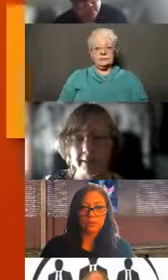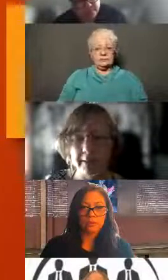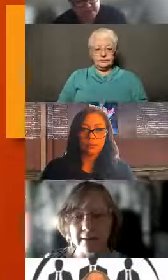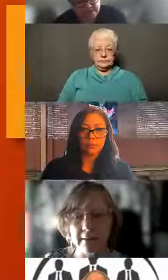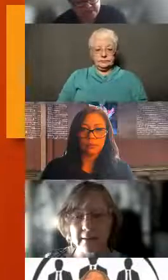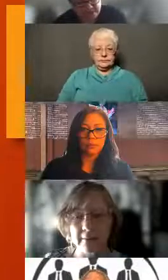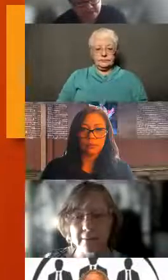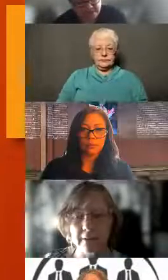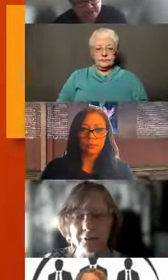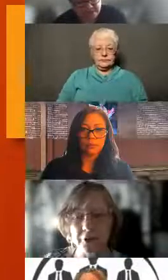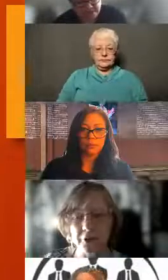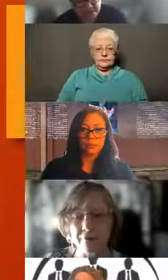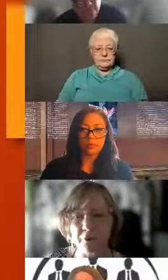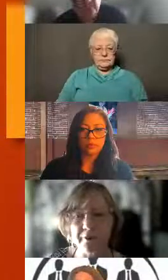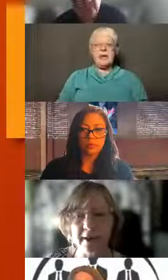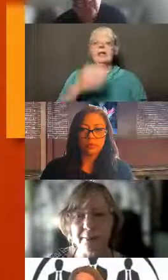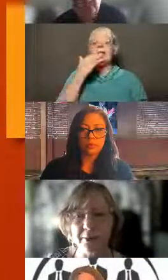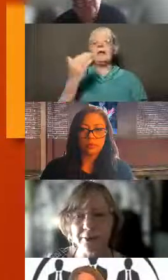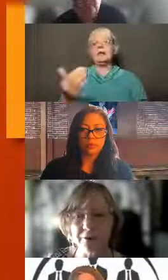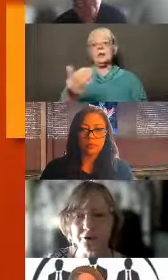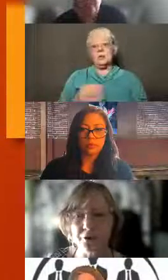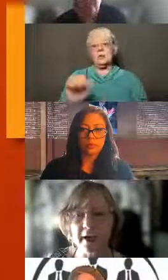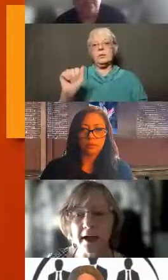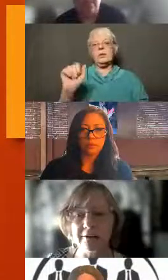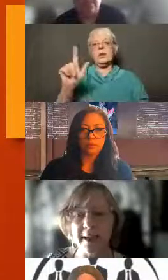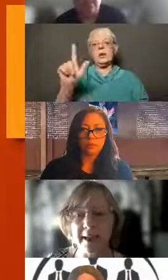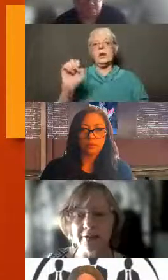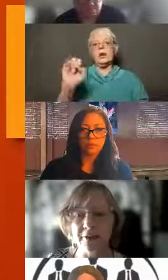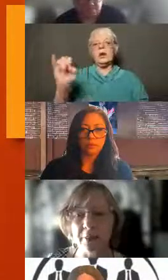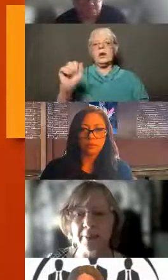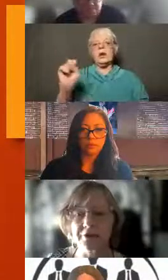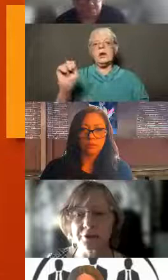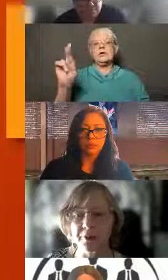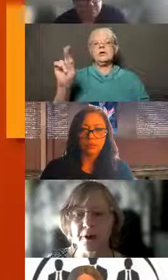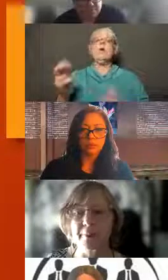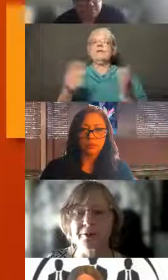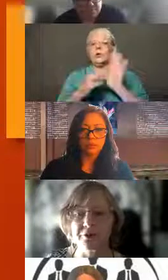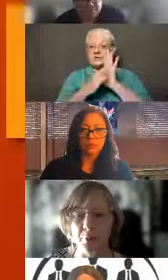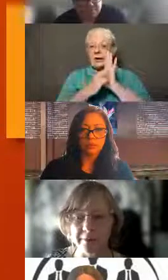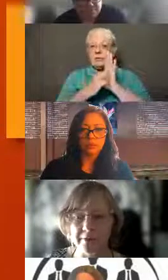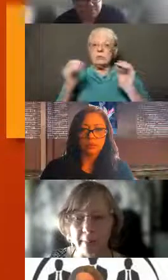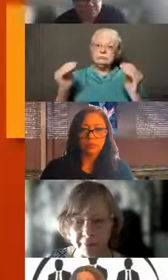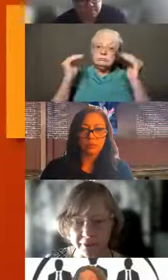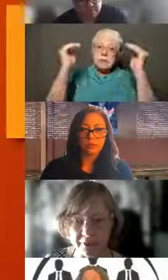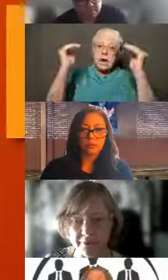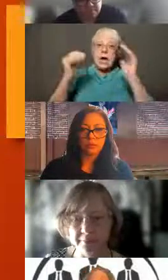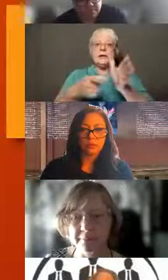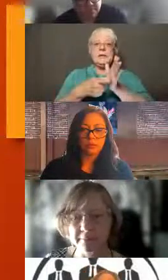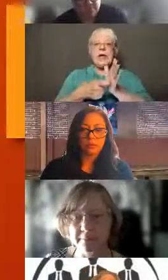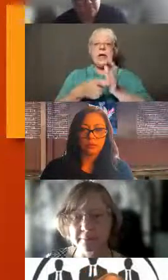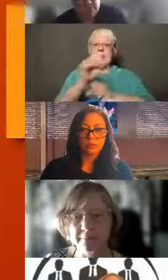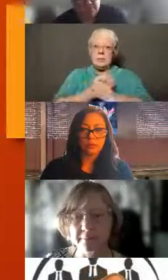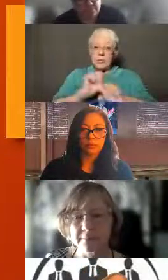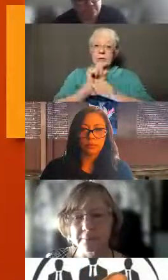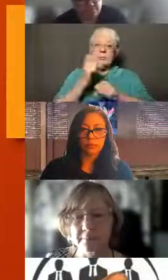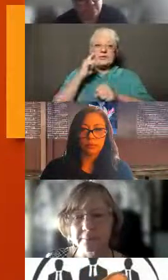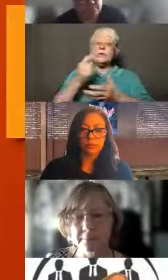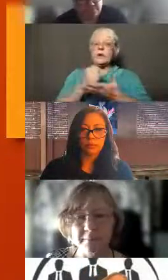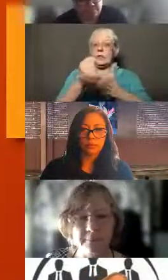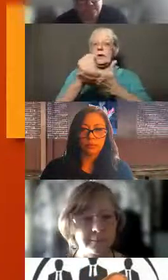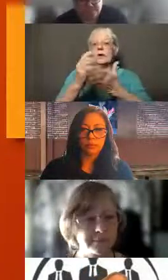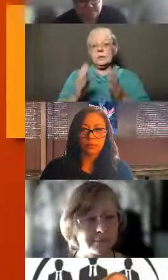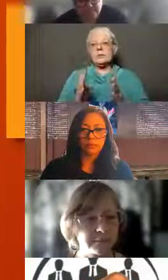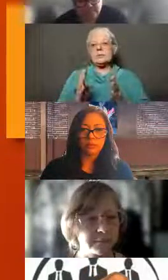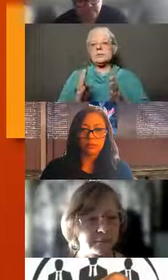Thank you, Alejandra. Oh, sorry. For example, due to high demand, appointments with therapists are once a month.